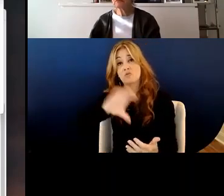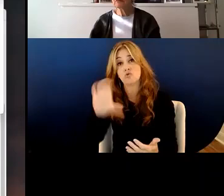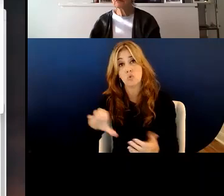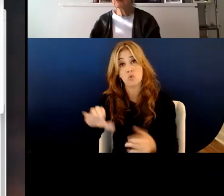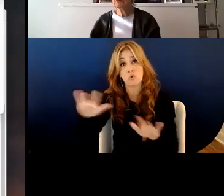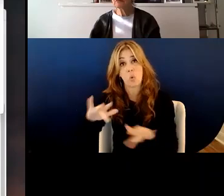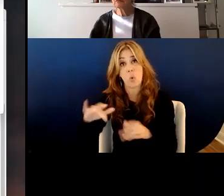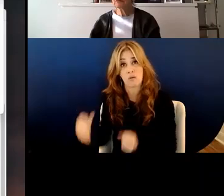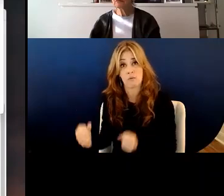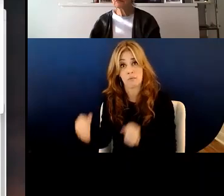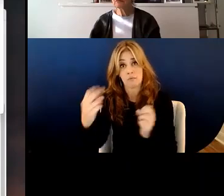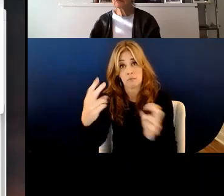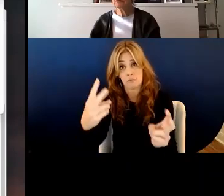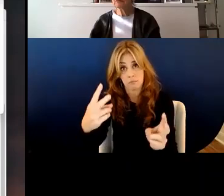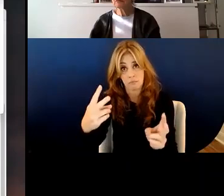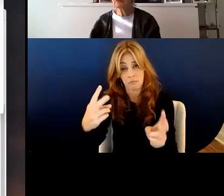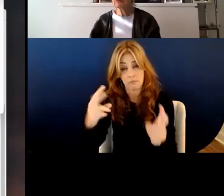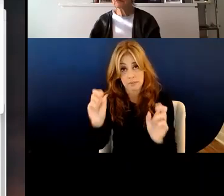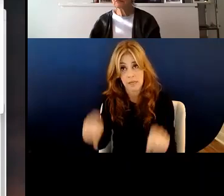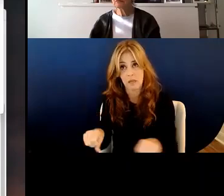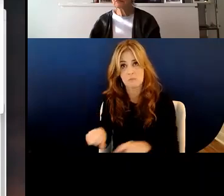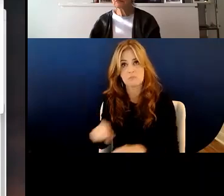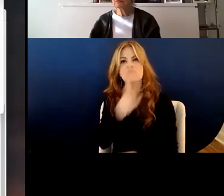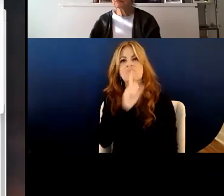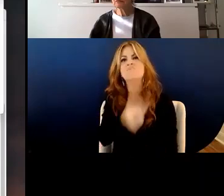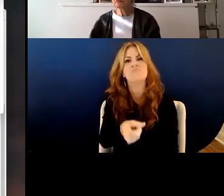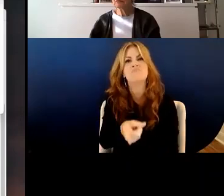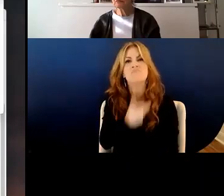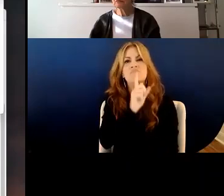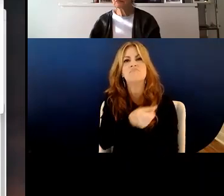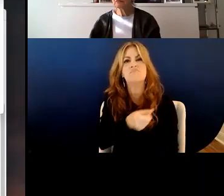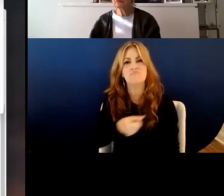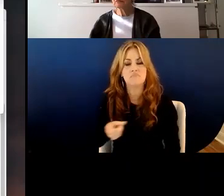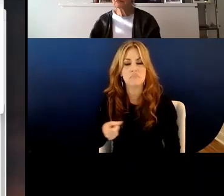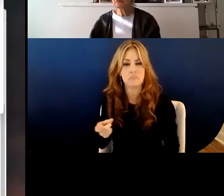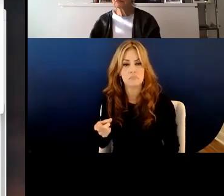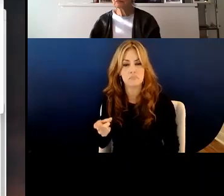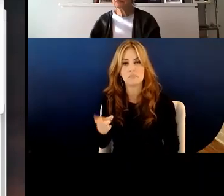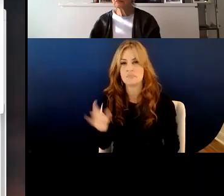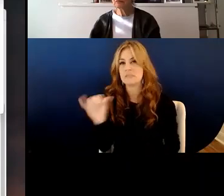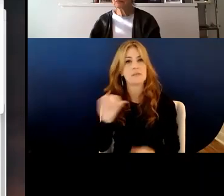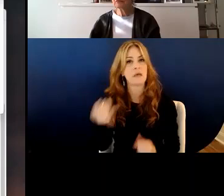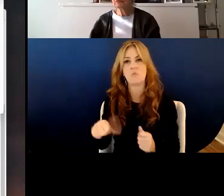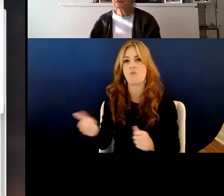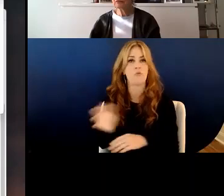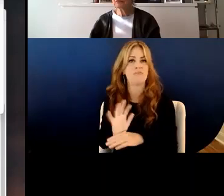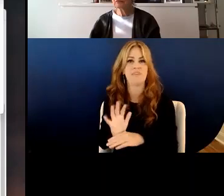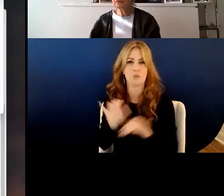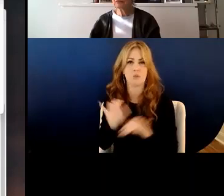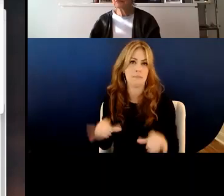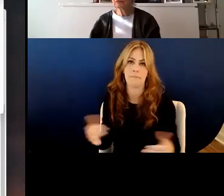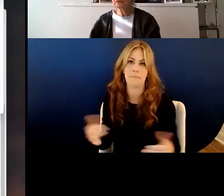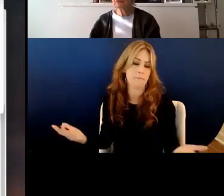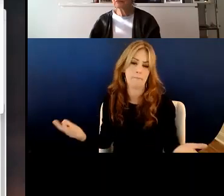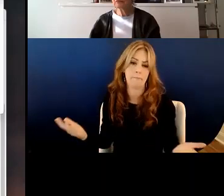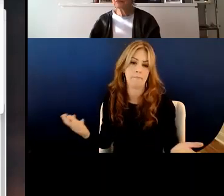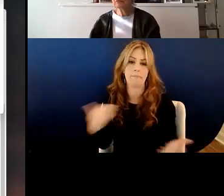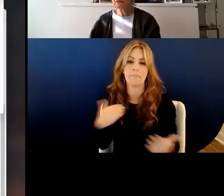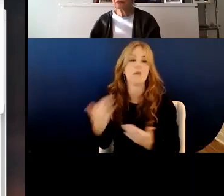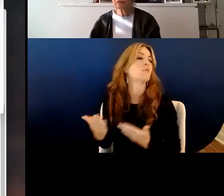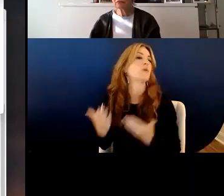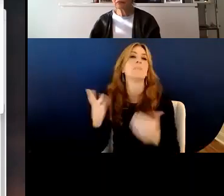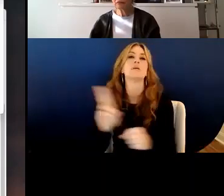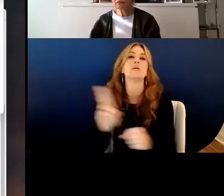that video file to the gallery? Sure. Yeah, just like any other video file, I would recommend using, again,